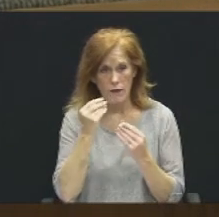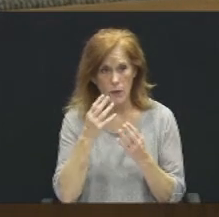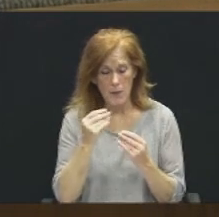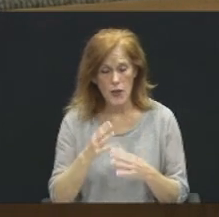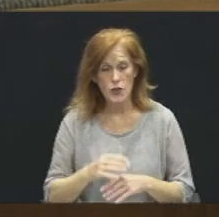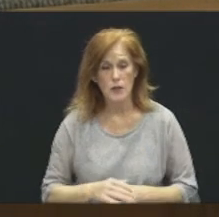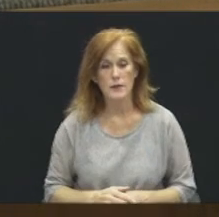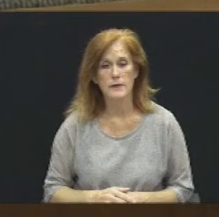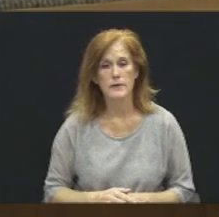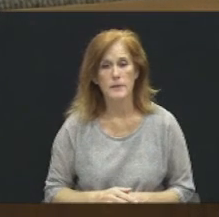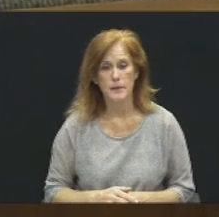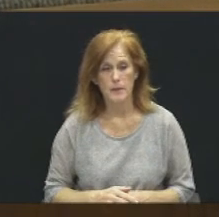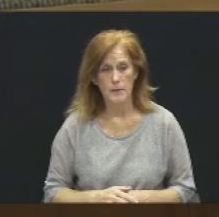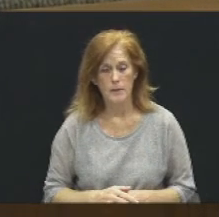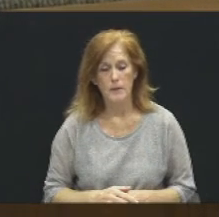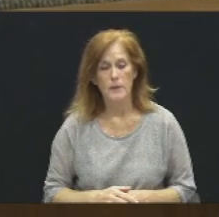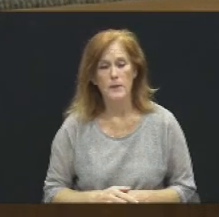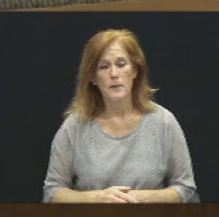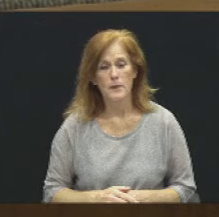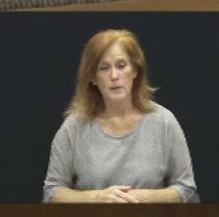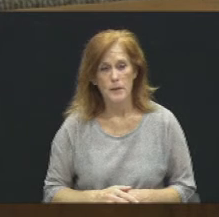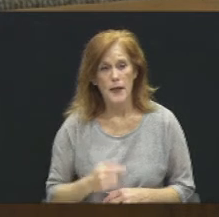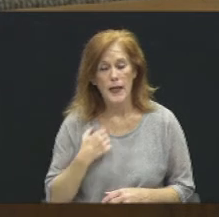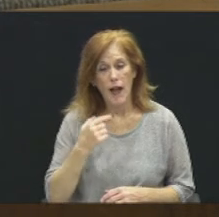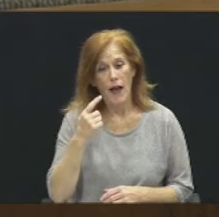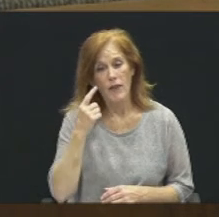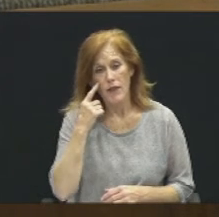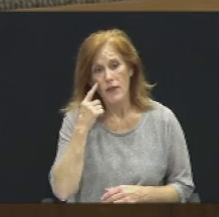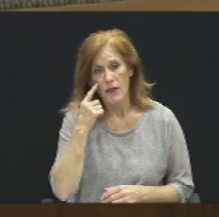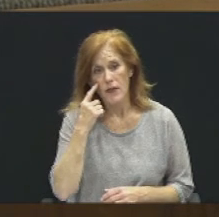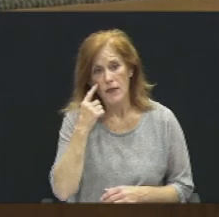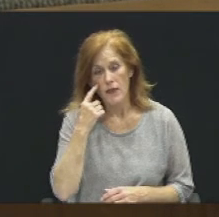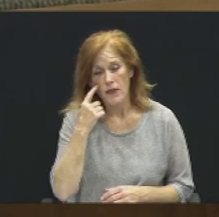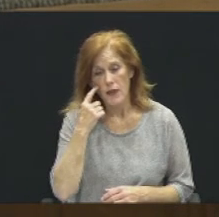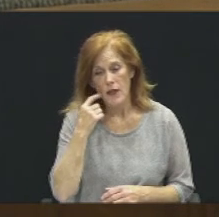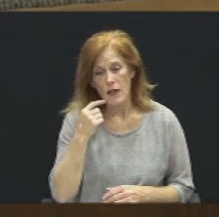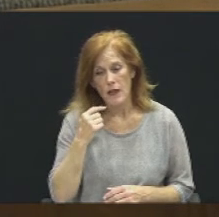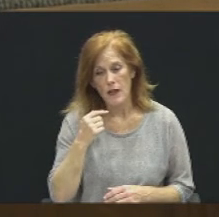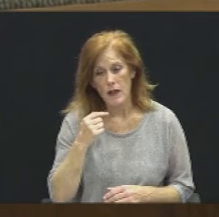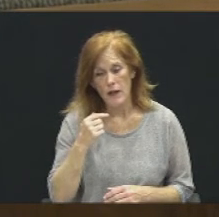there will be some, I think, additionally very good information around employment,